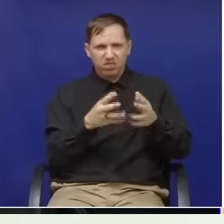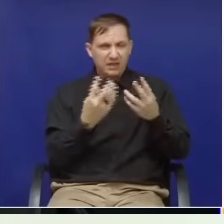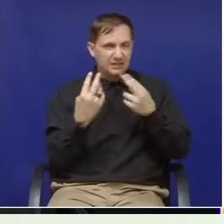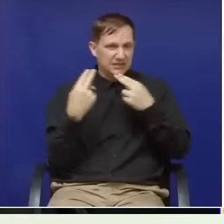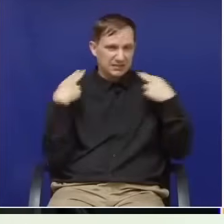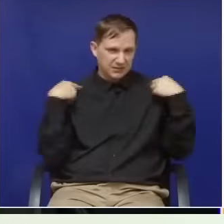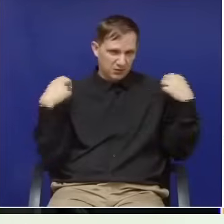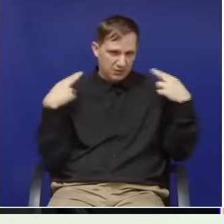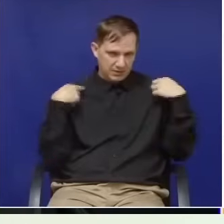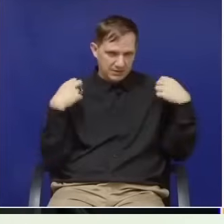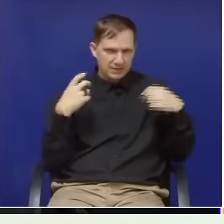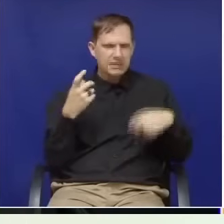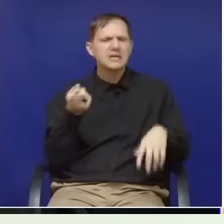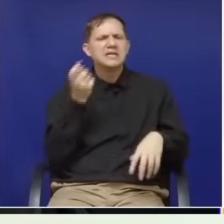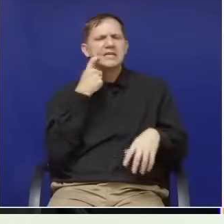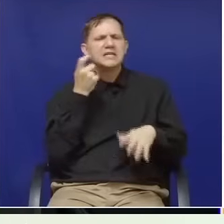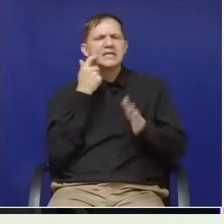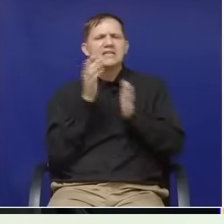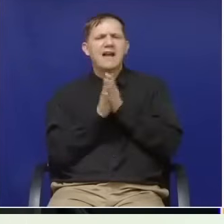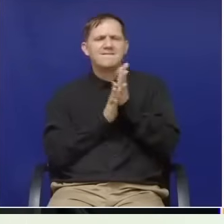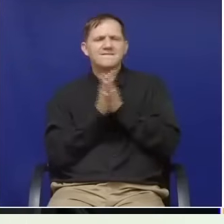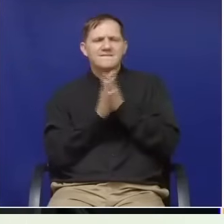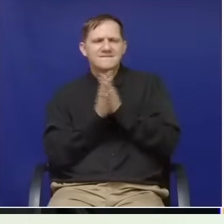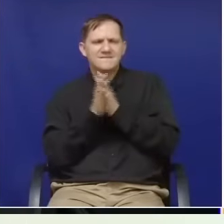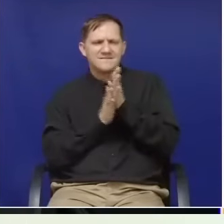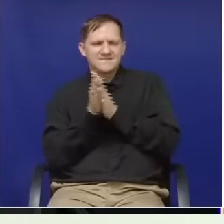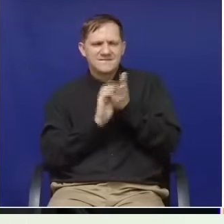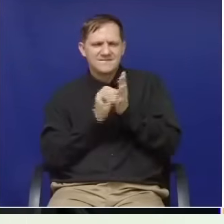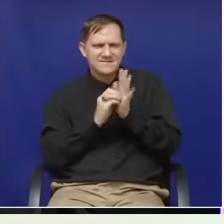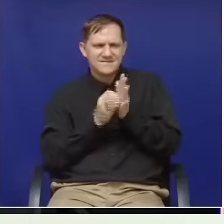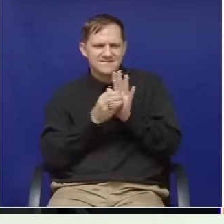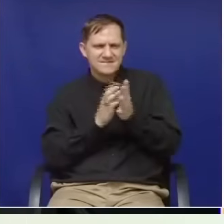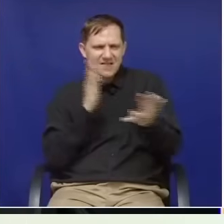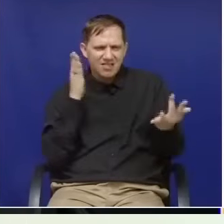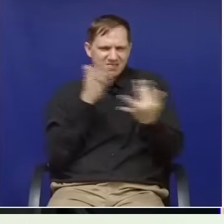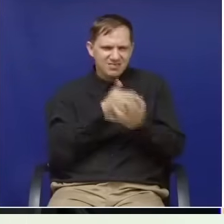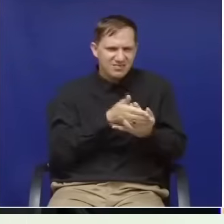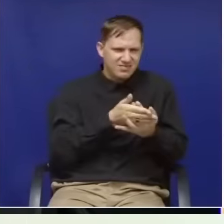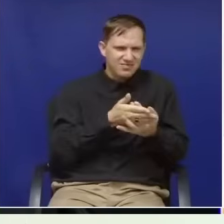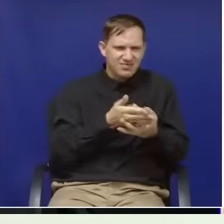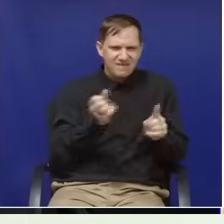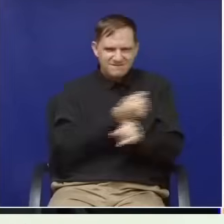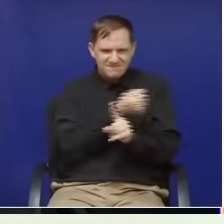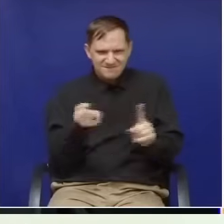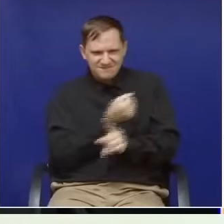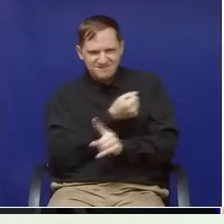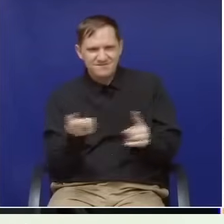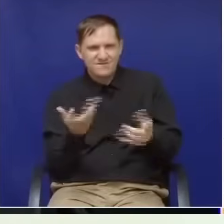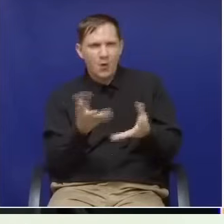for organized criminal syndicates or arms trafficking